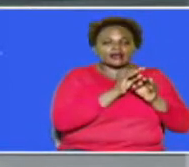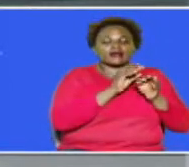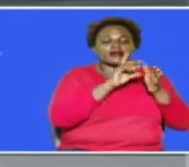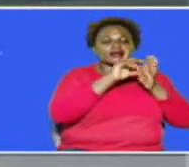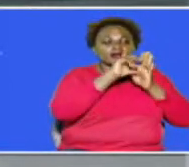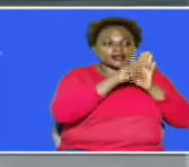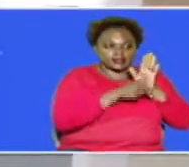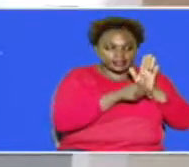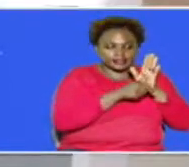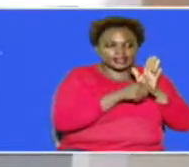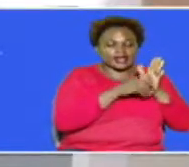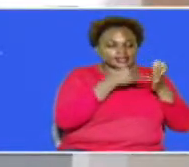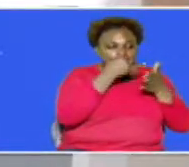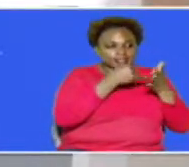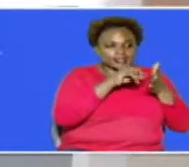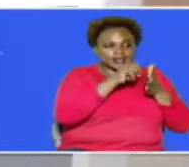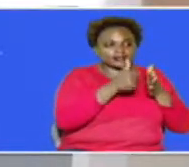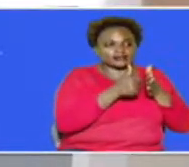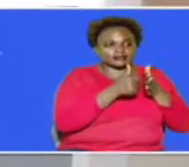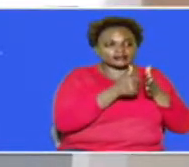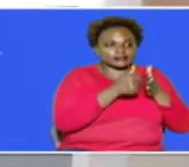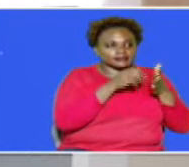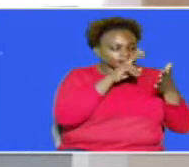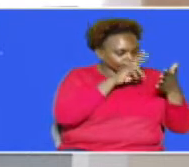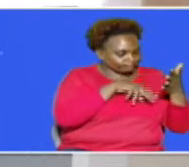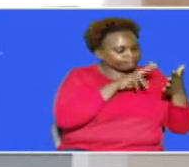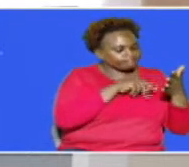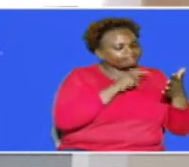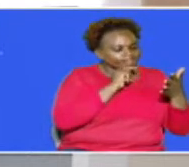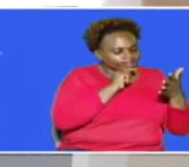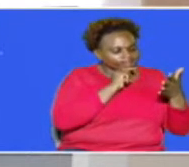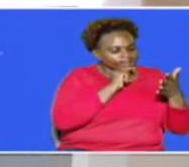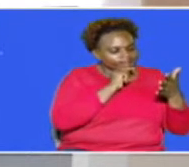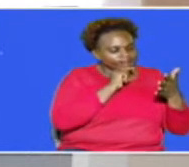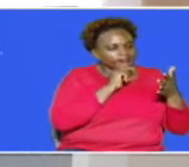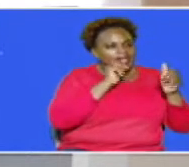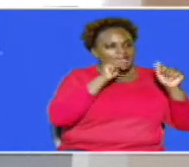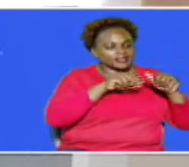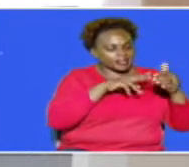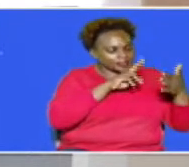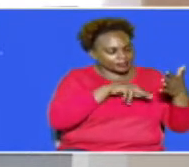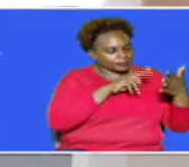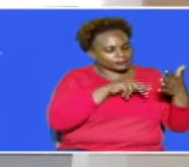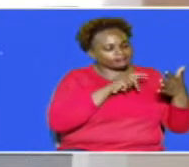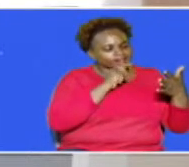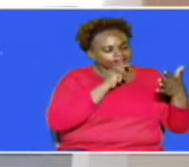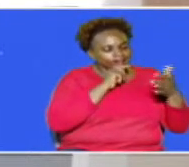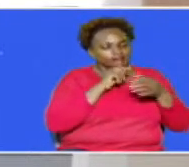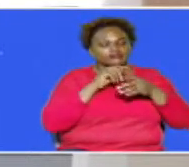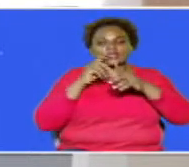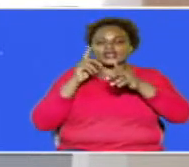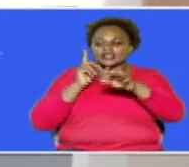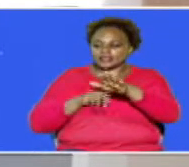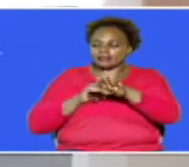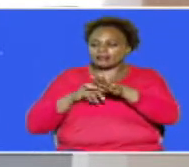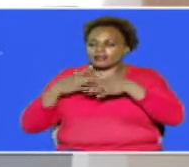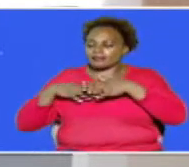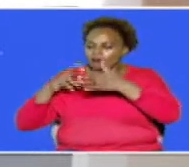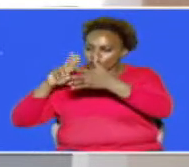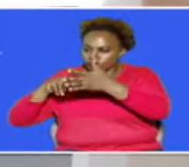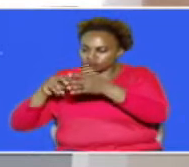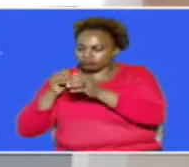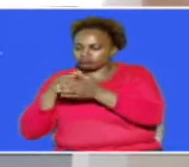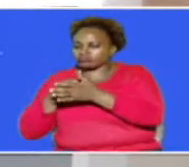signed another document. Yes. Which you knew the content. We looked at the content. Yes. At that document. Yeah. We said people looked at the